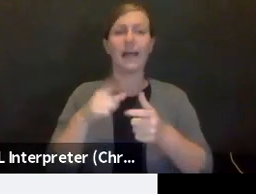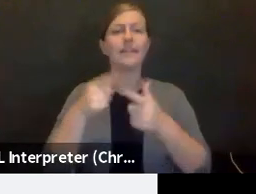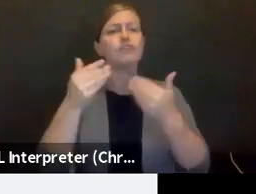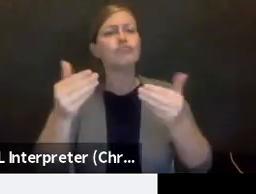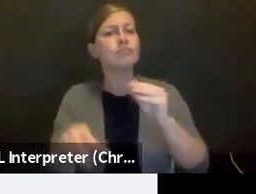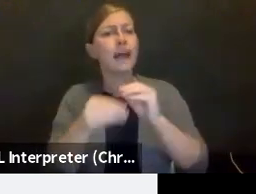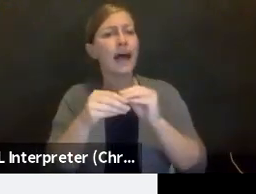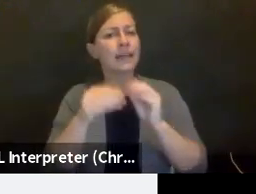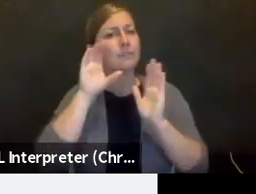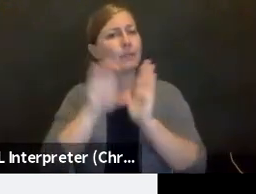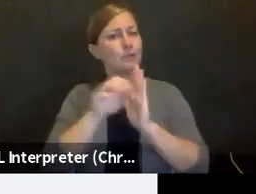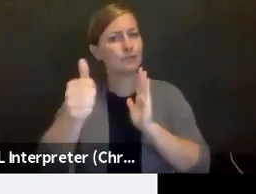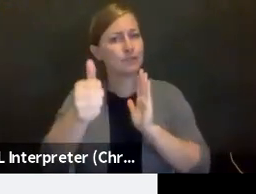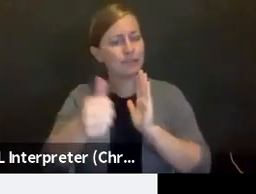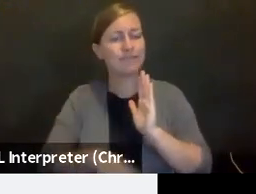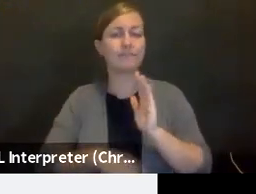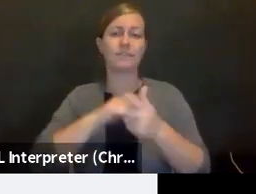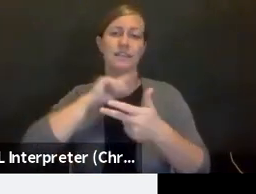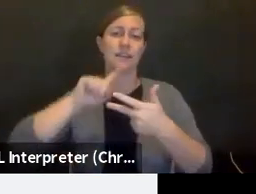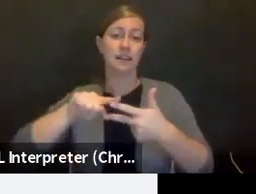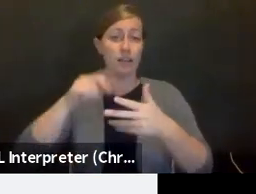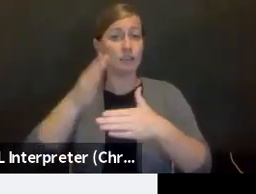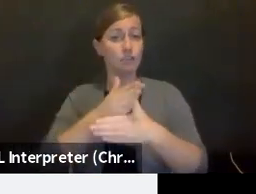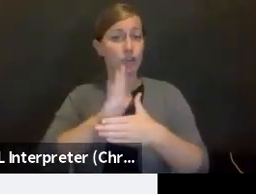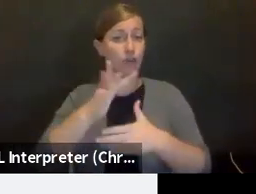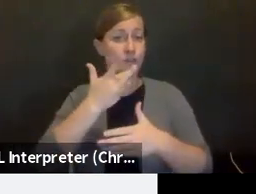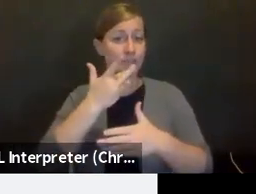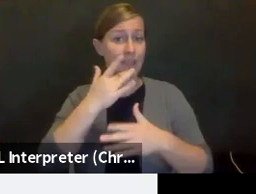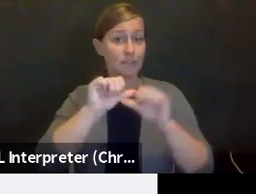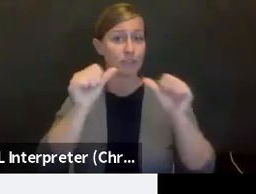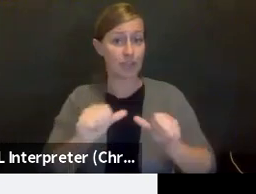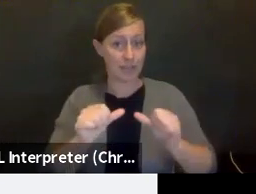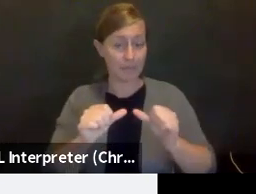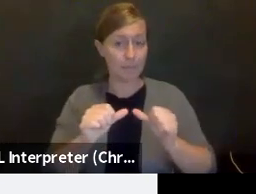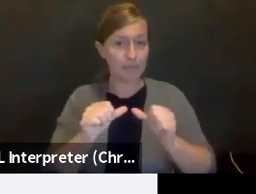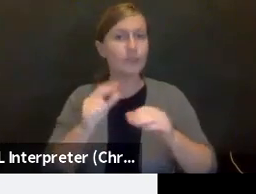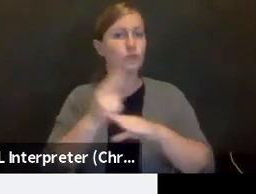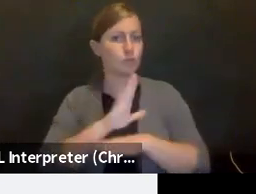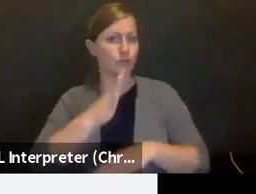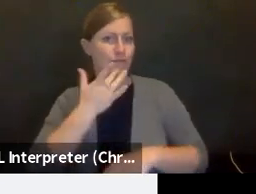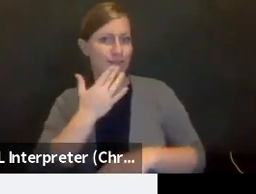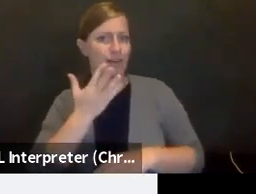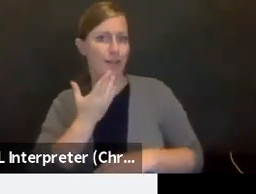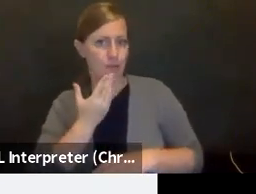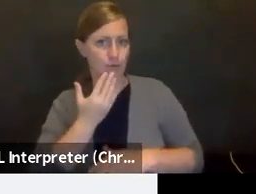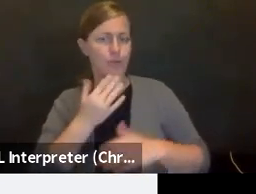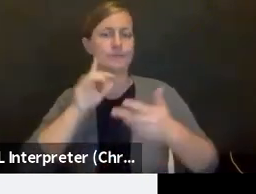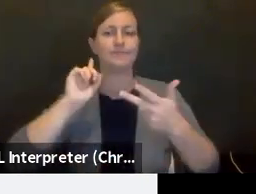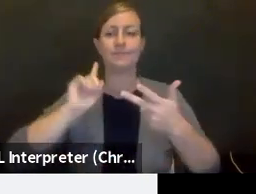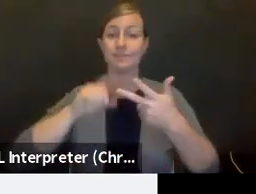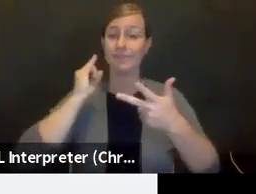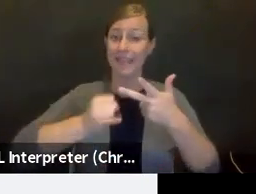of yourself. Then I want you to share your favorite shape in your favorite color.